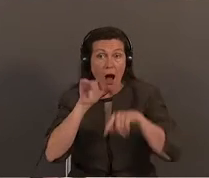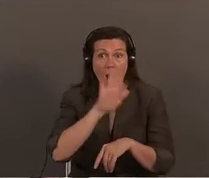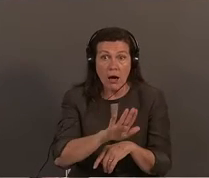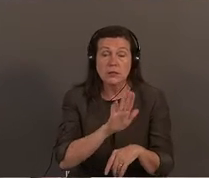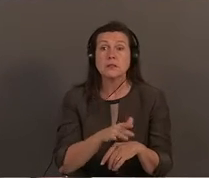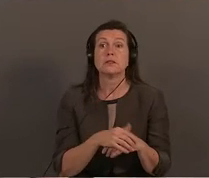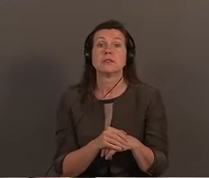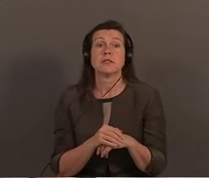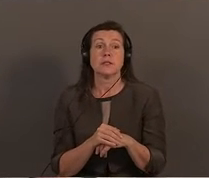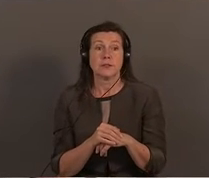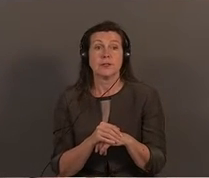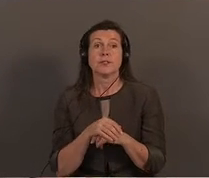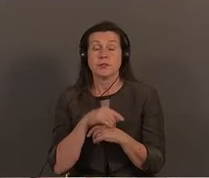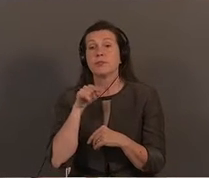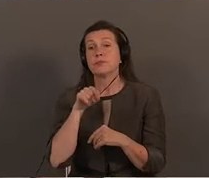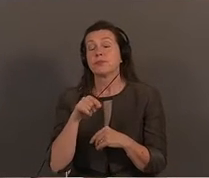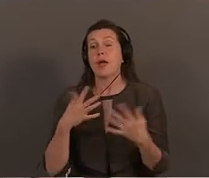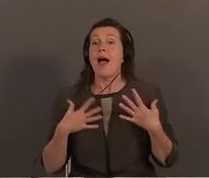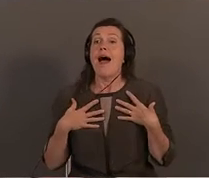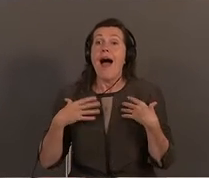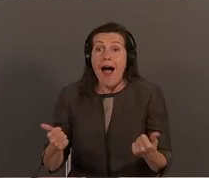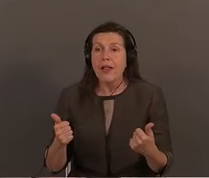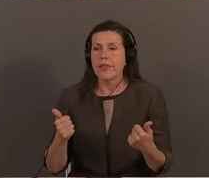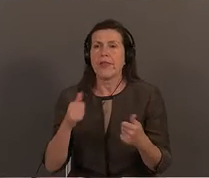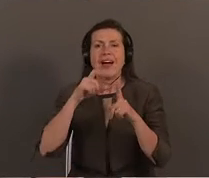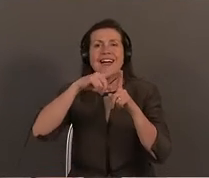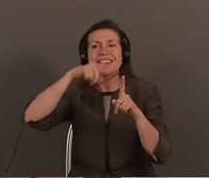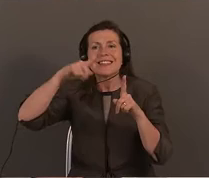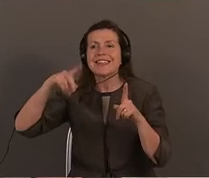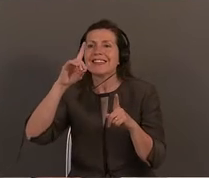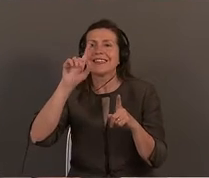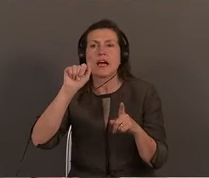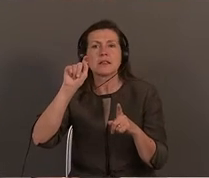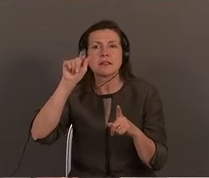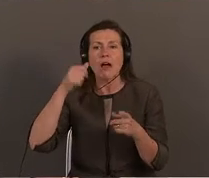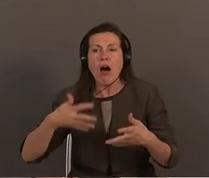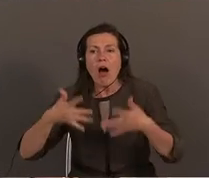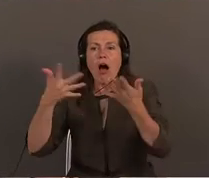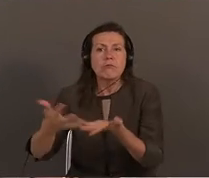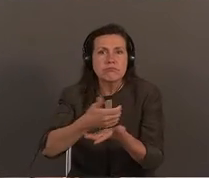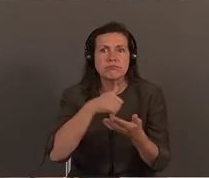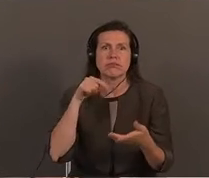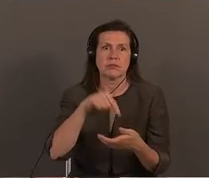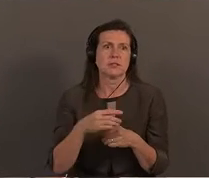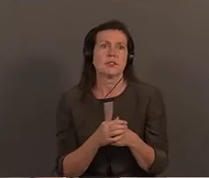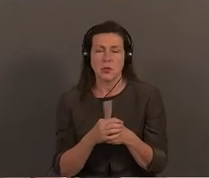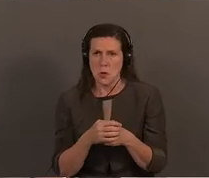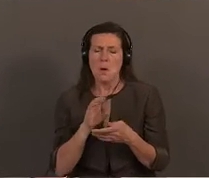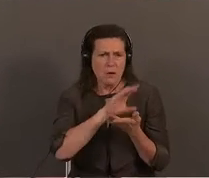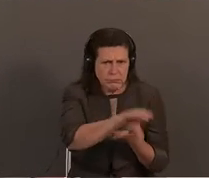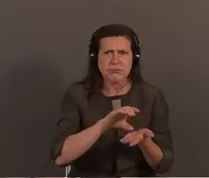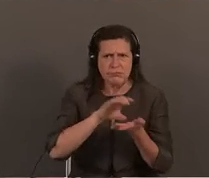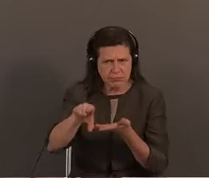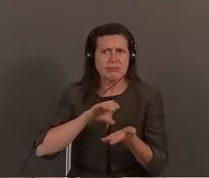by IBM, but I'm not here to promote global players and their investments made